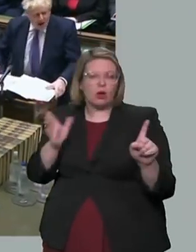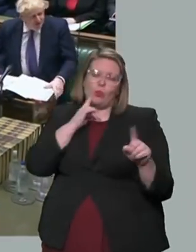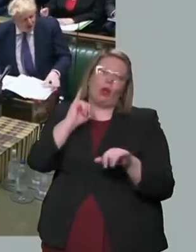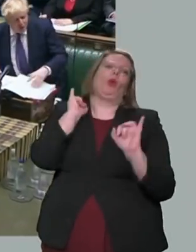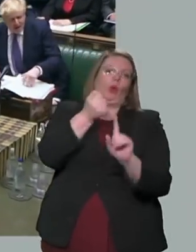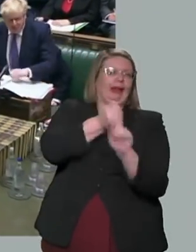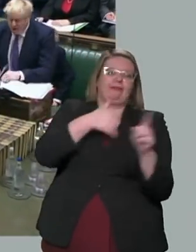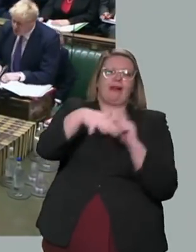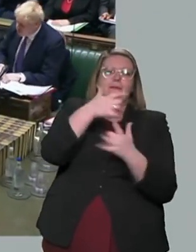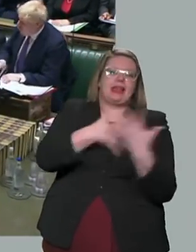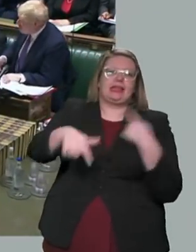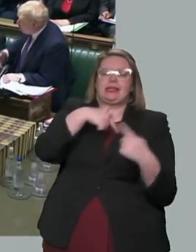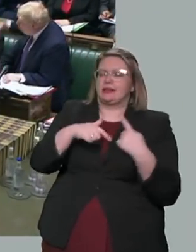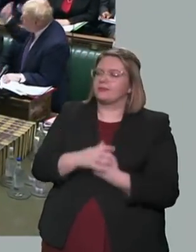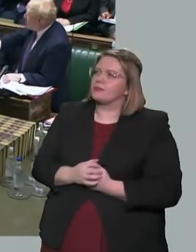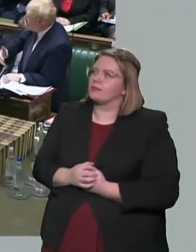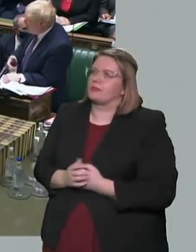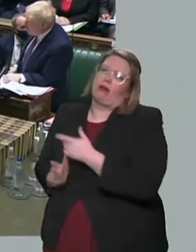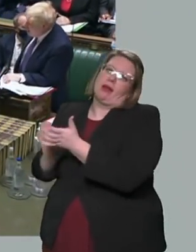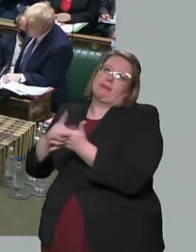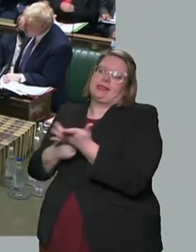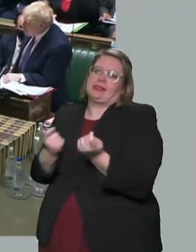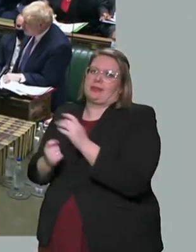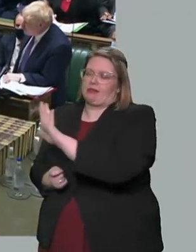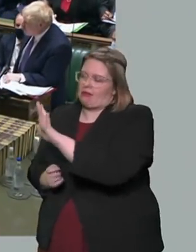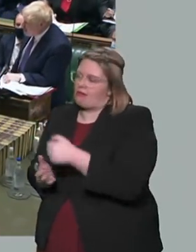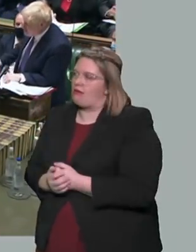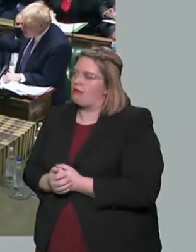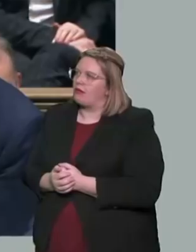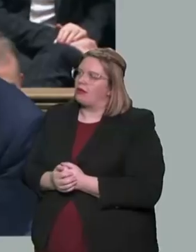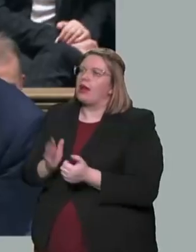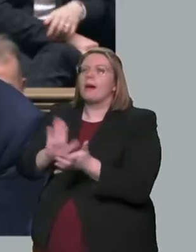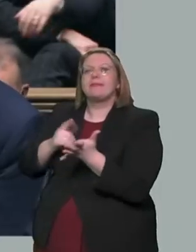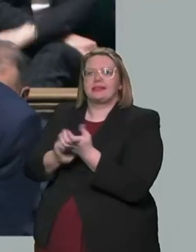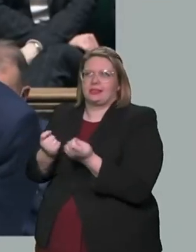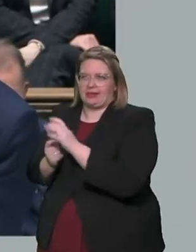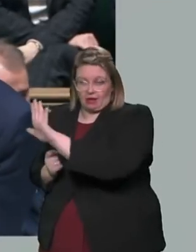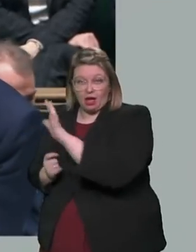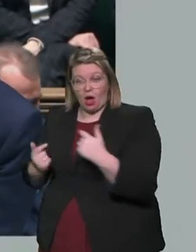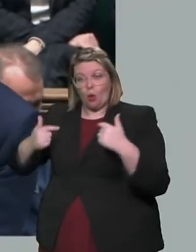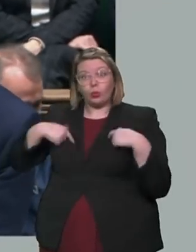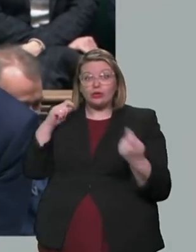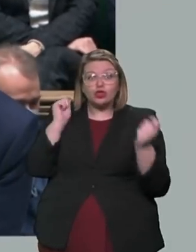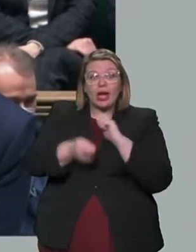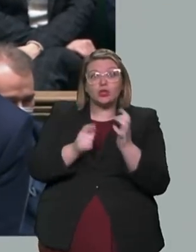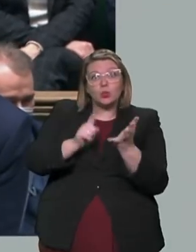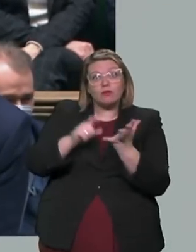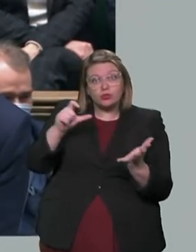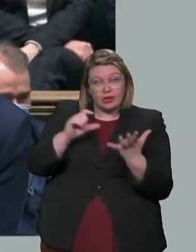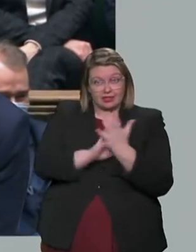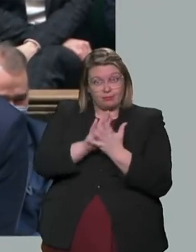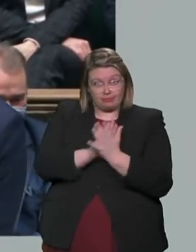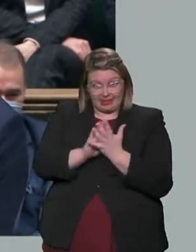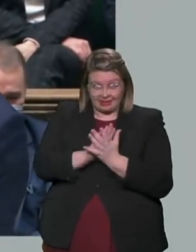Mr. Speaker, as a direct result of what we've already done on universal credit, a single mother with 2 kids is